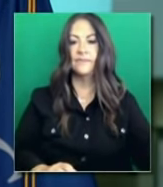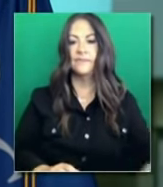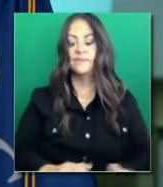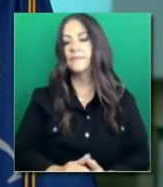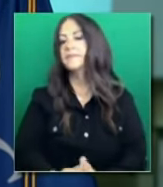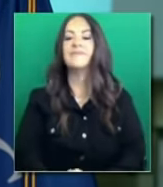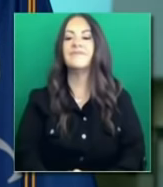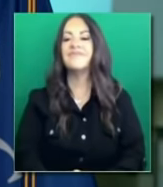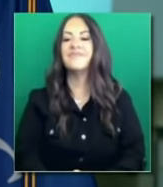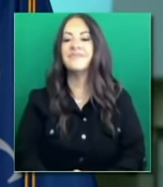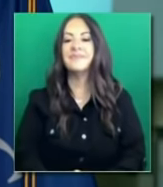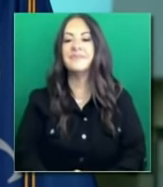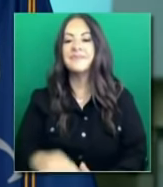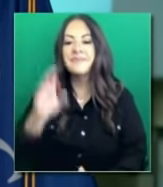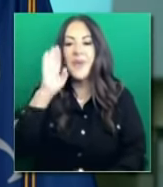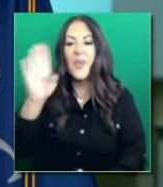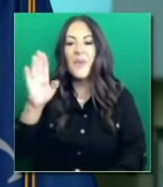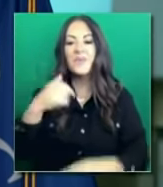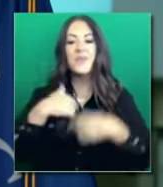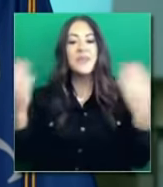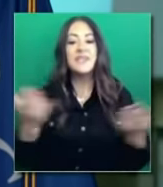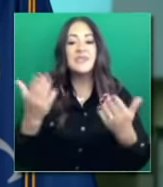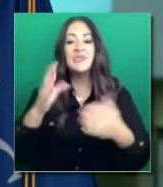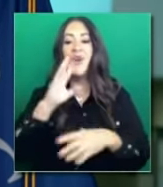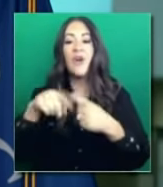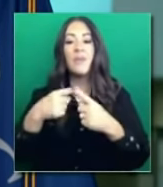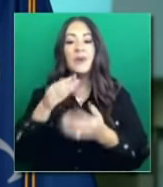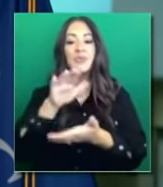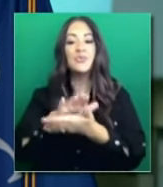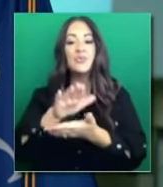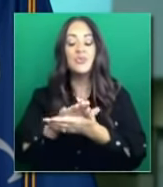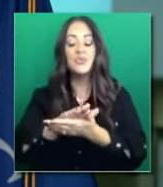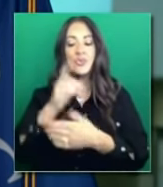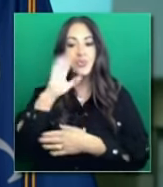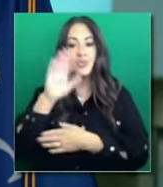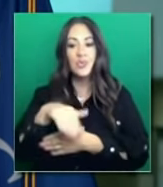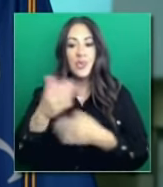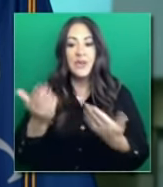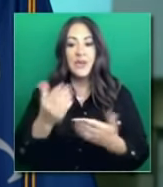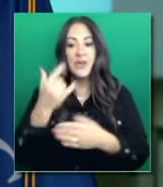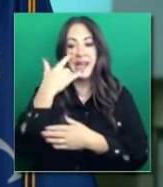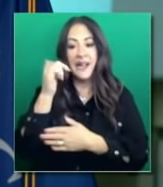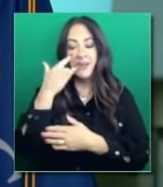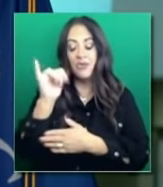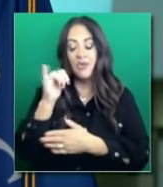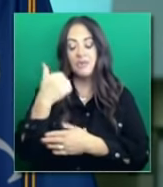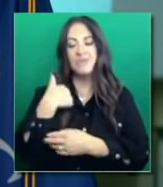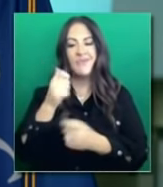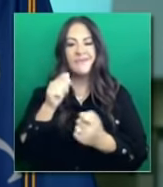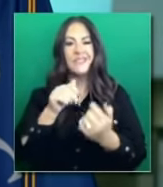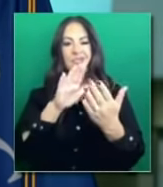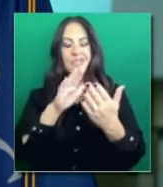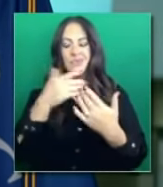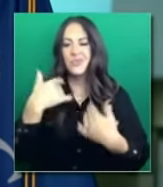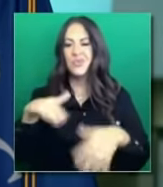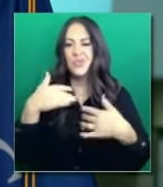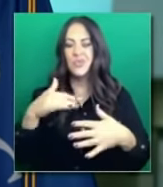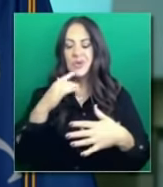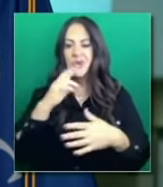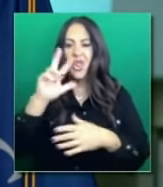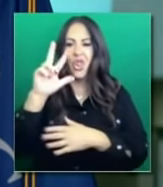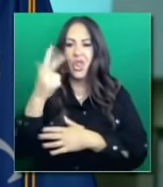talk about schools. California, as you know, continues to address and deal with the challenges associated with this third wave, but it's